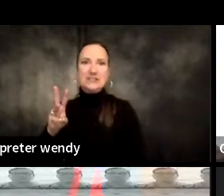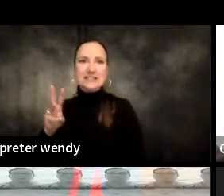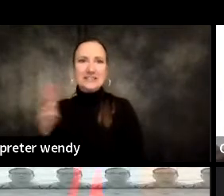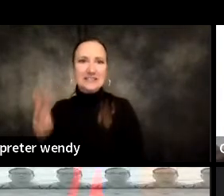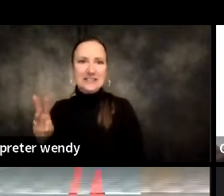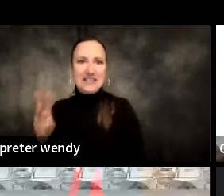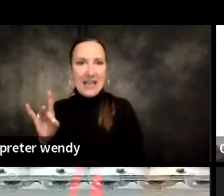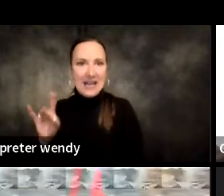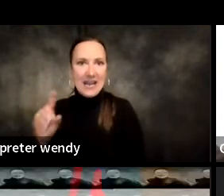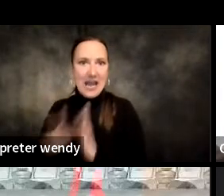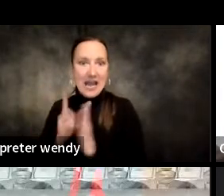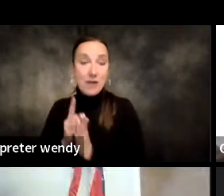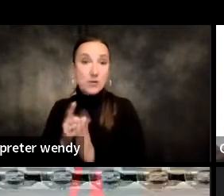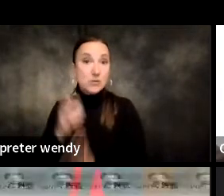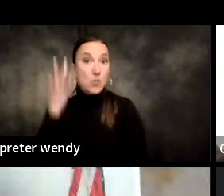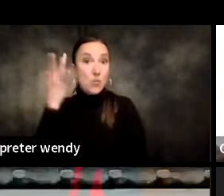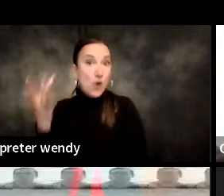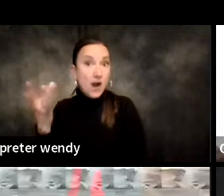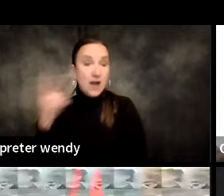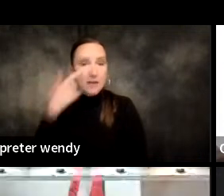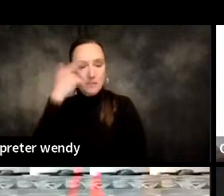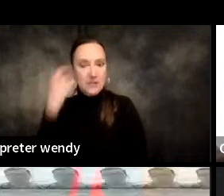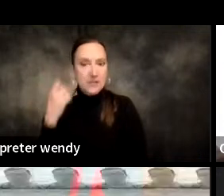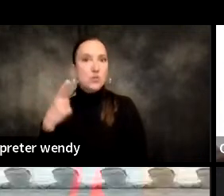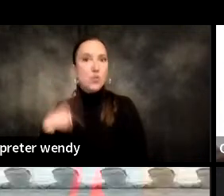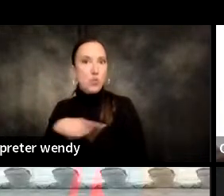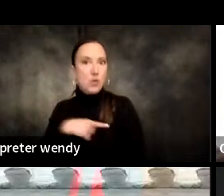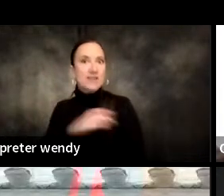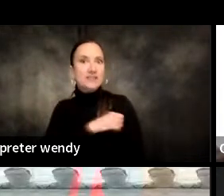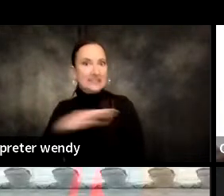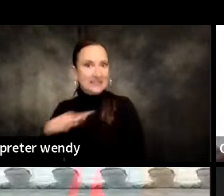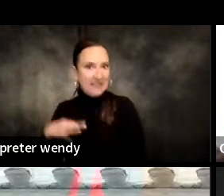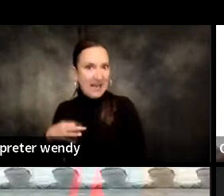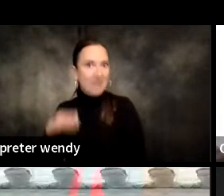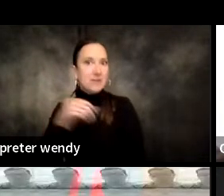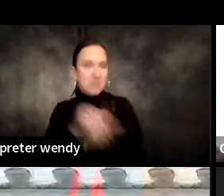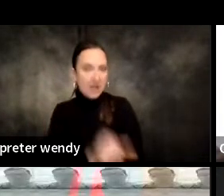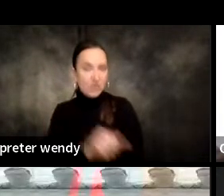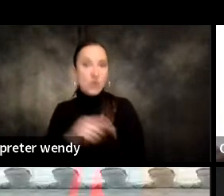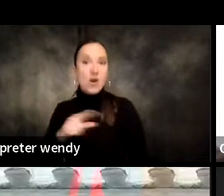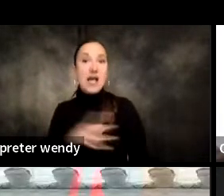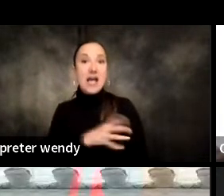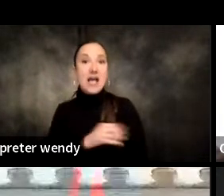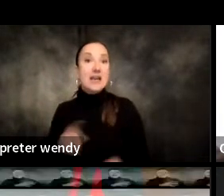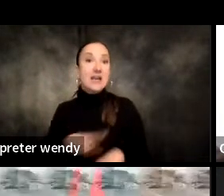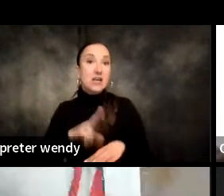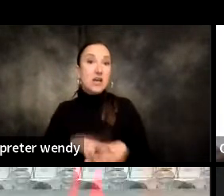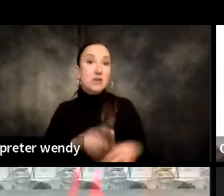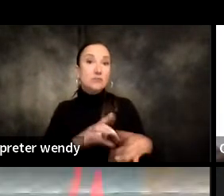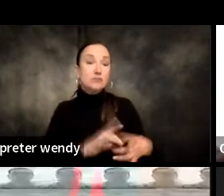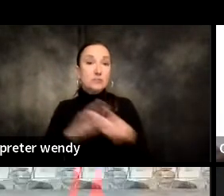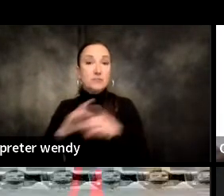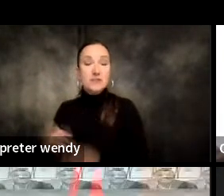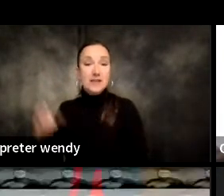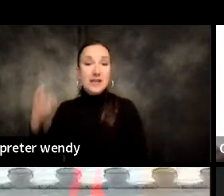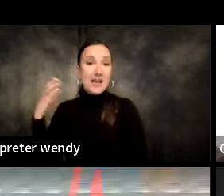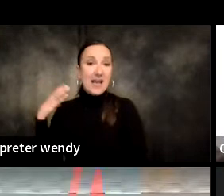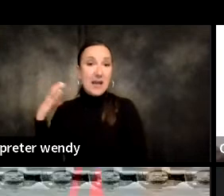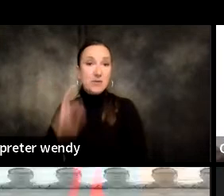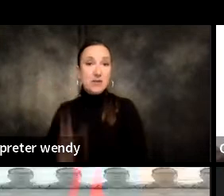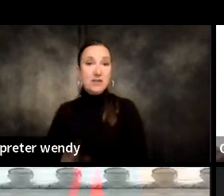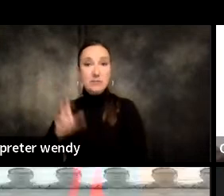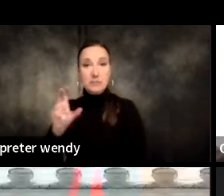that's only made possible because we're able to increase staffing. And of course, with regards to capital investments, we've talked